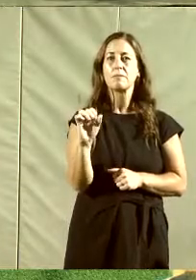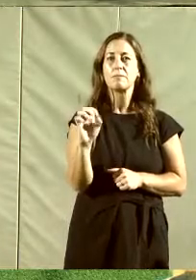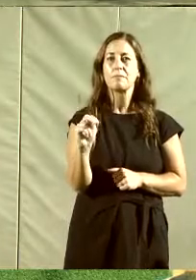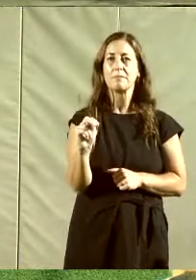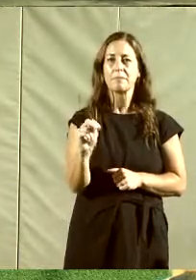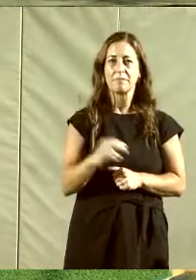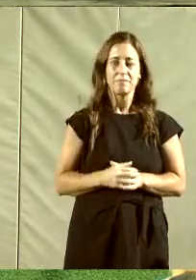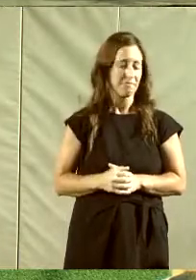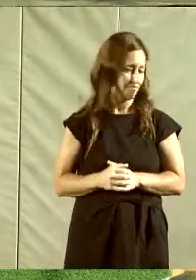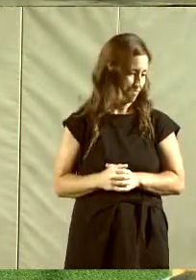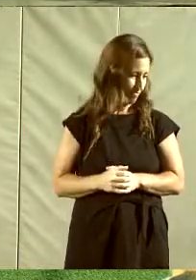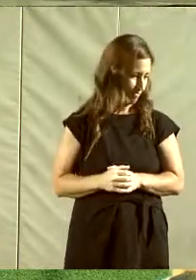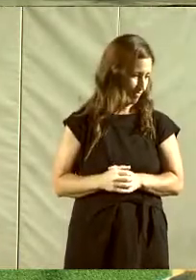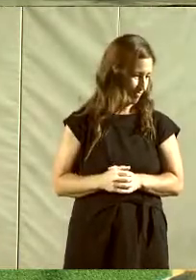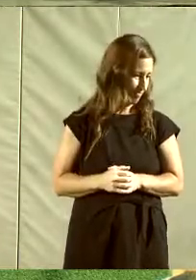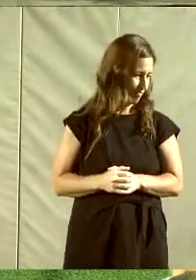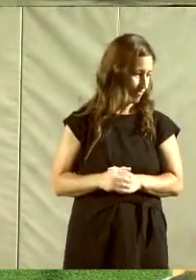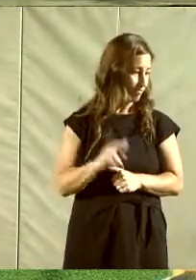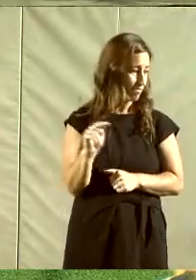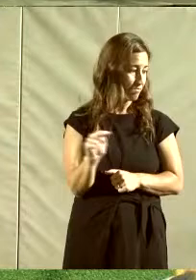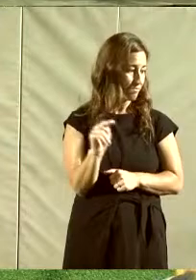Nyan Kim Lee.